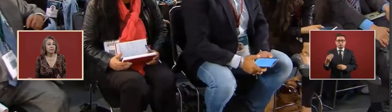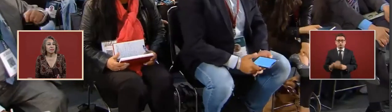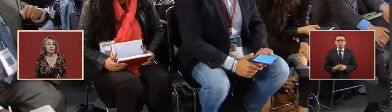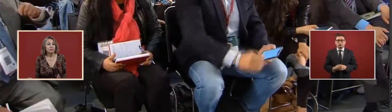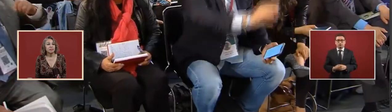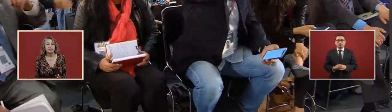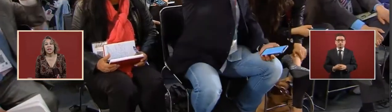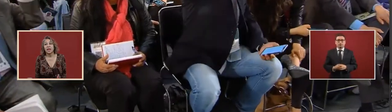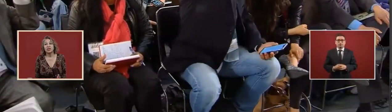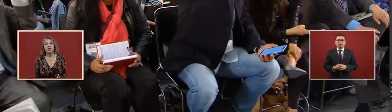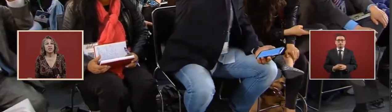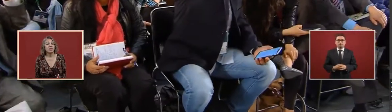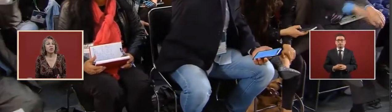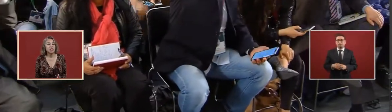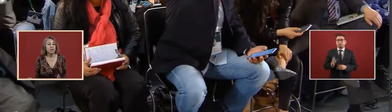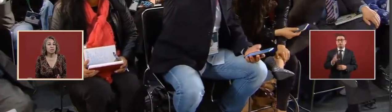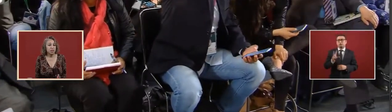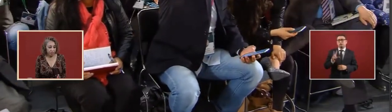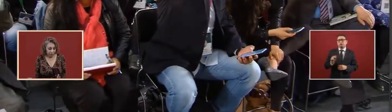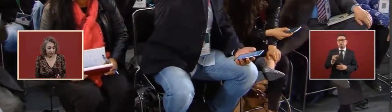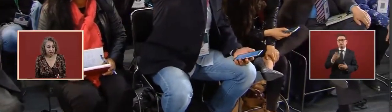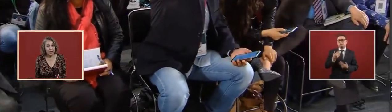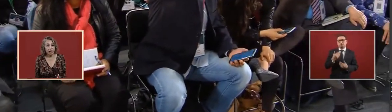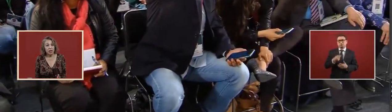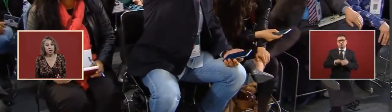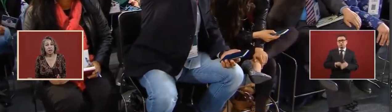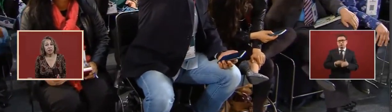No. I couldn't hear the question, I'm sorry.